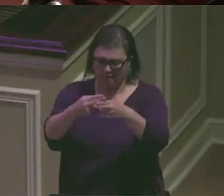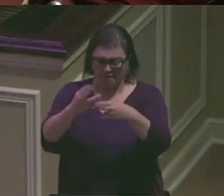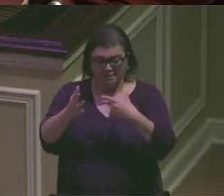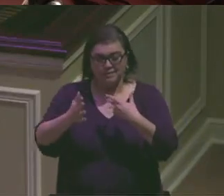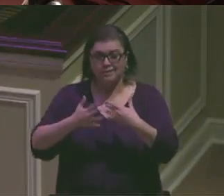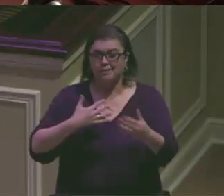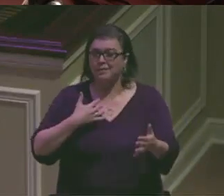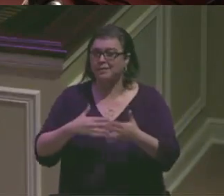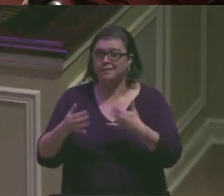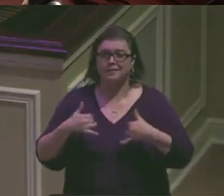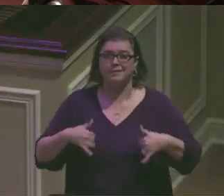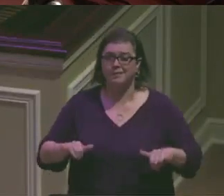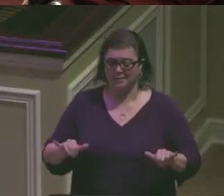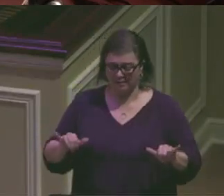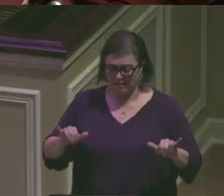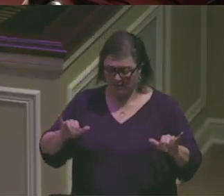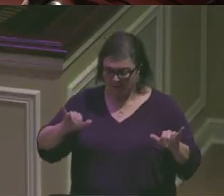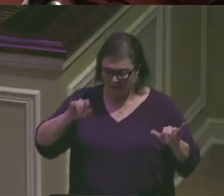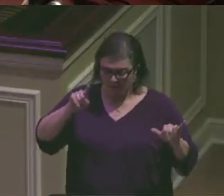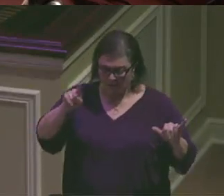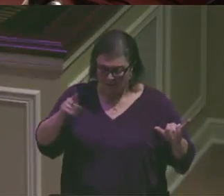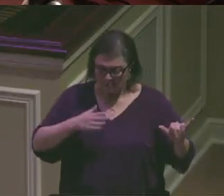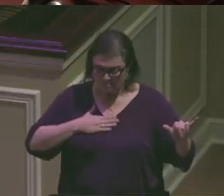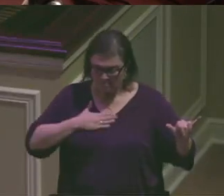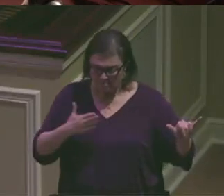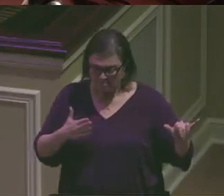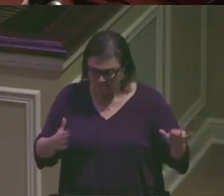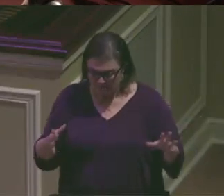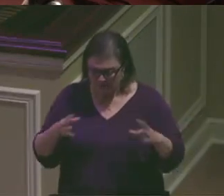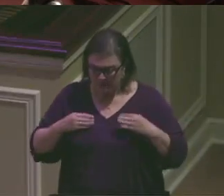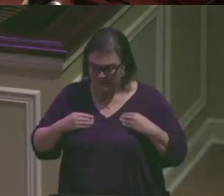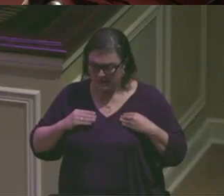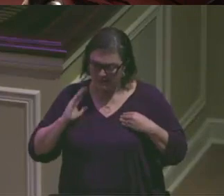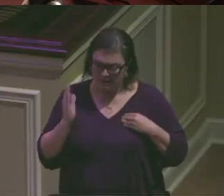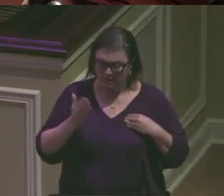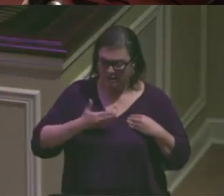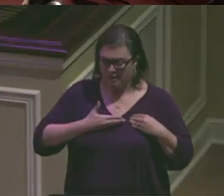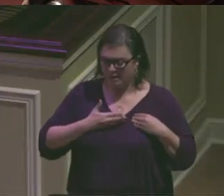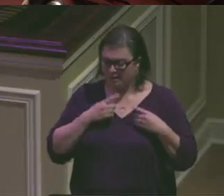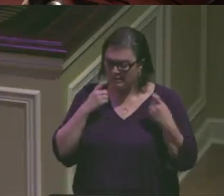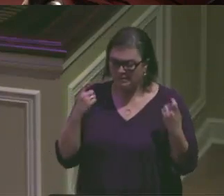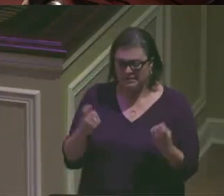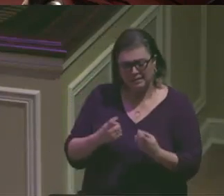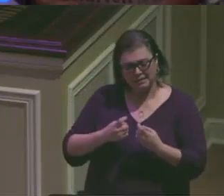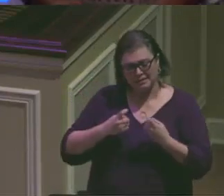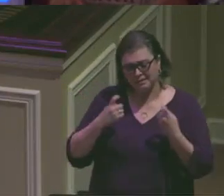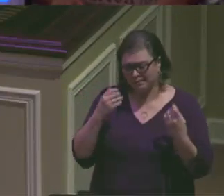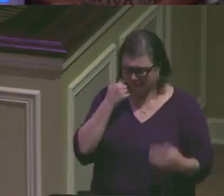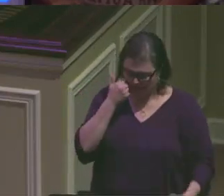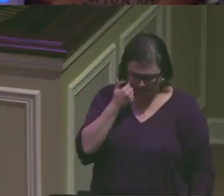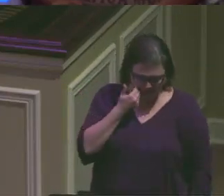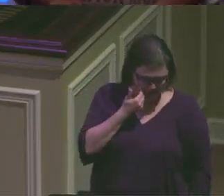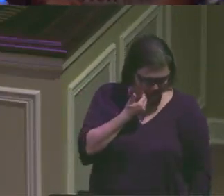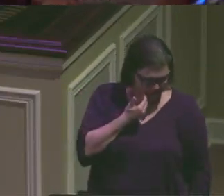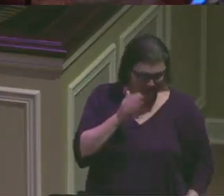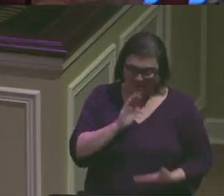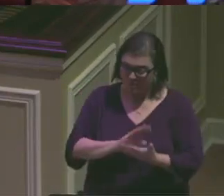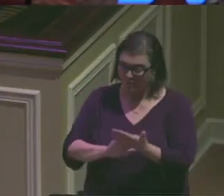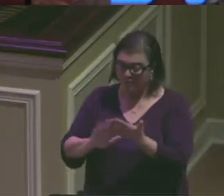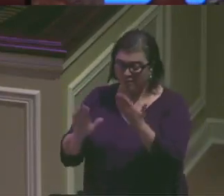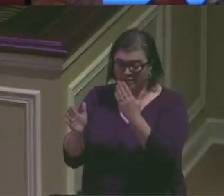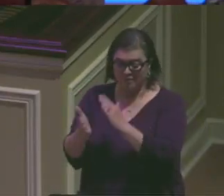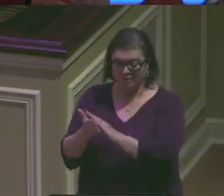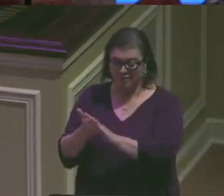even still you bore our shame and paid the cost.